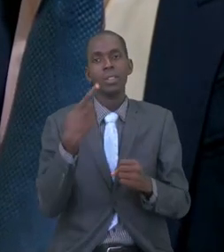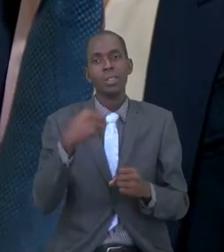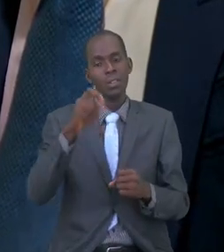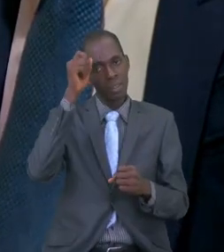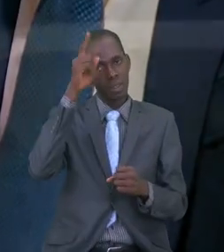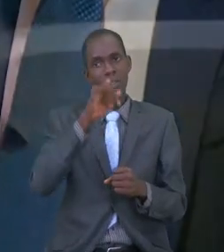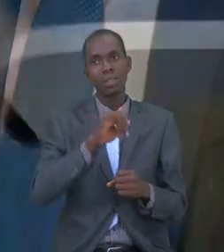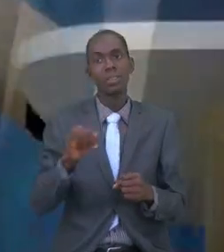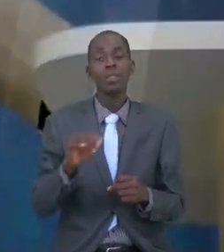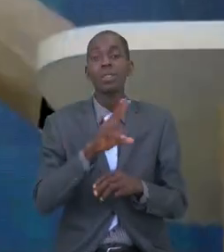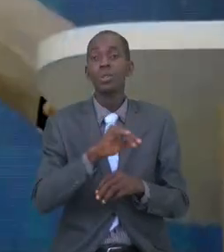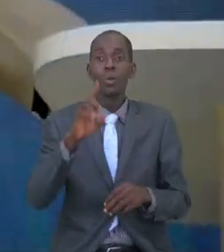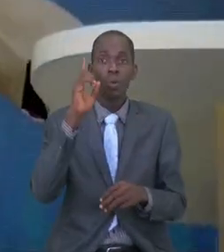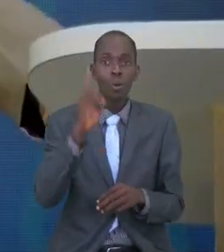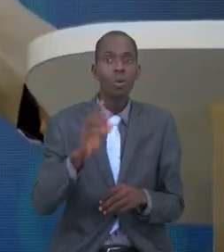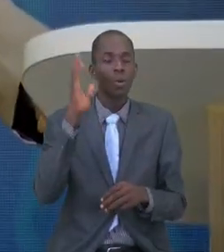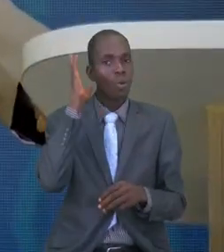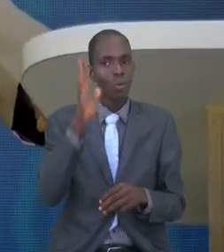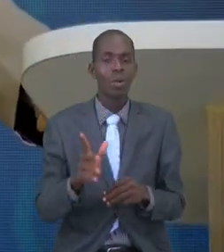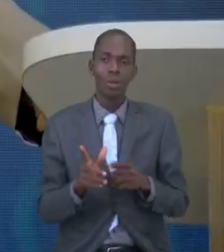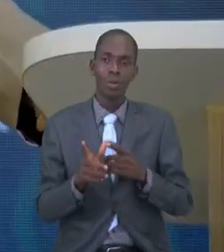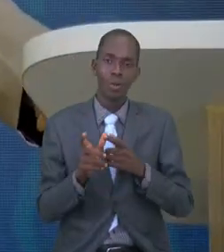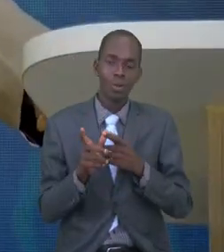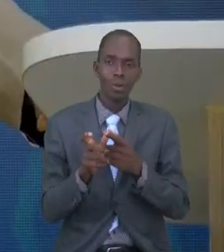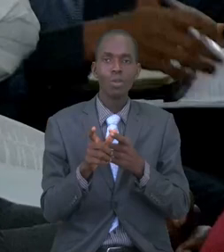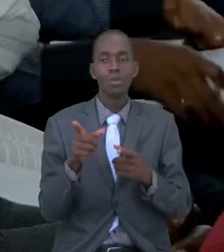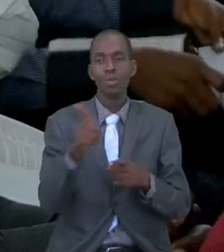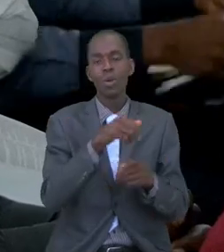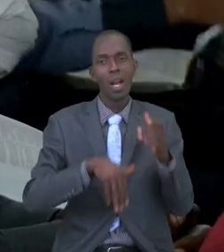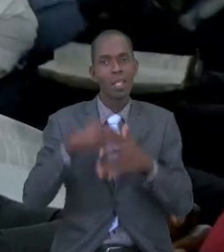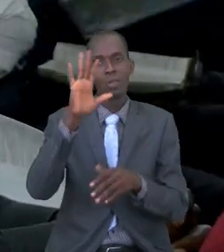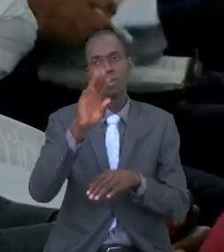understanding. Nobody will run you out of your ministry,